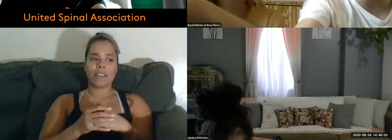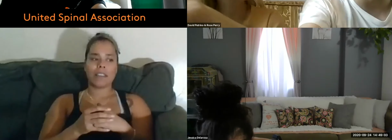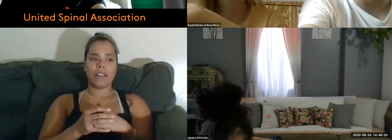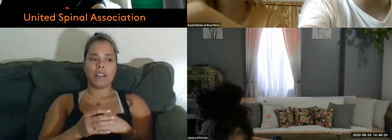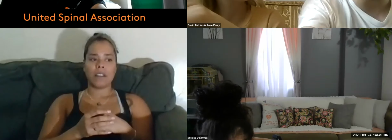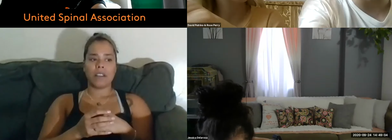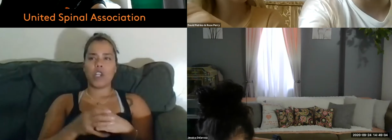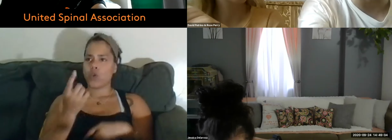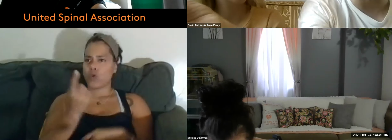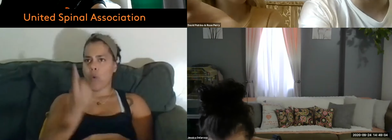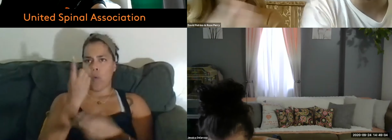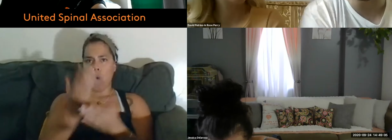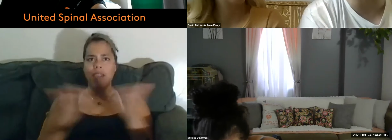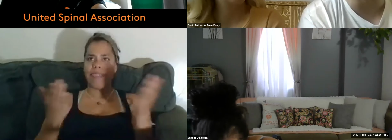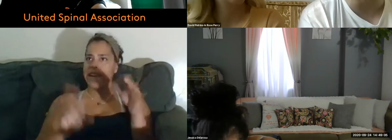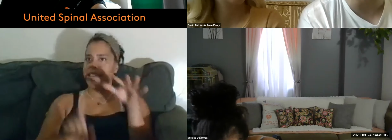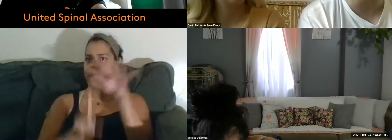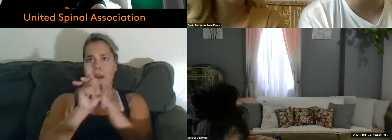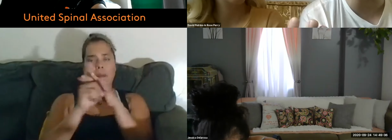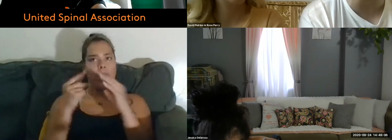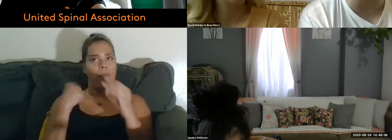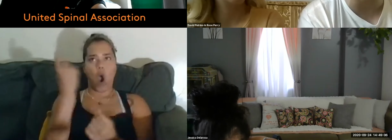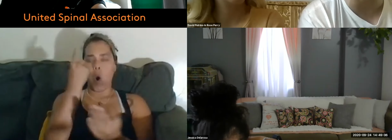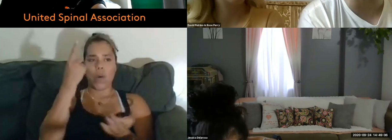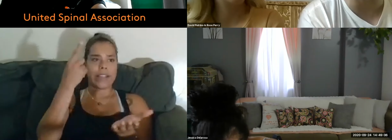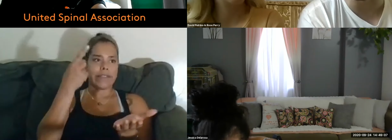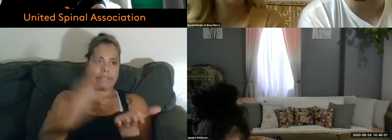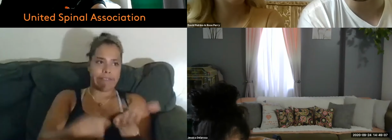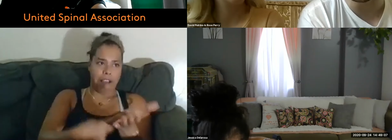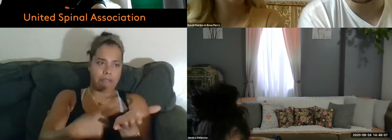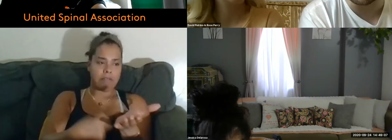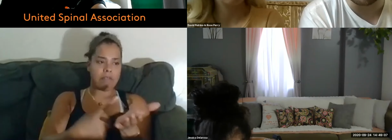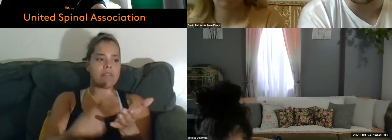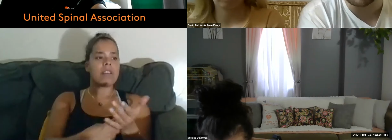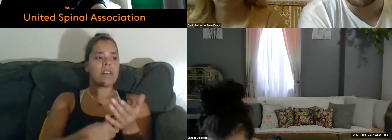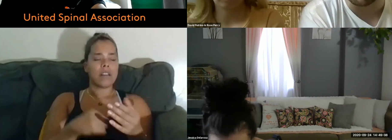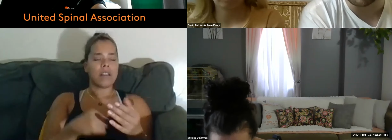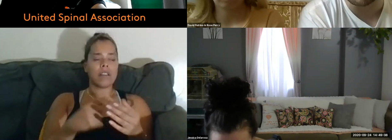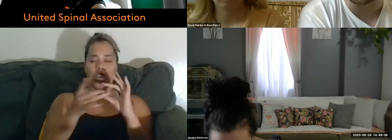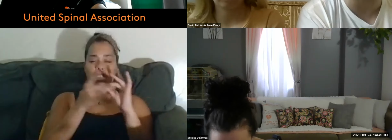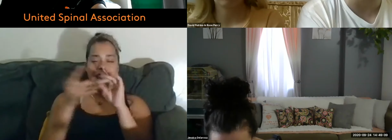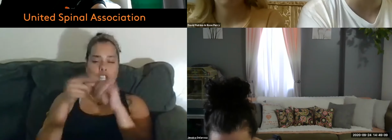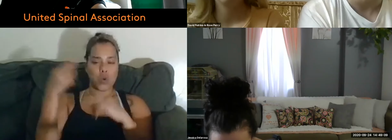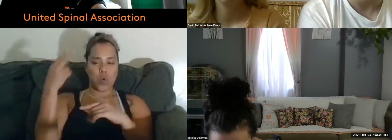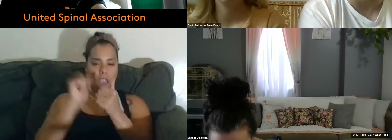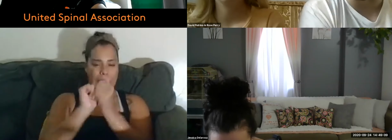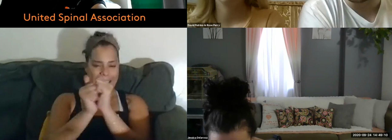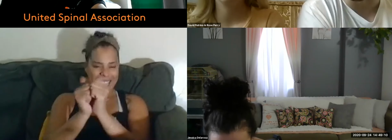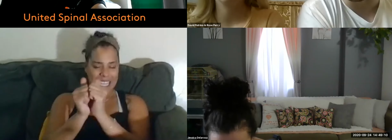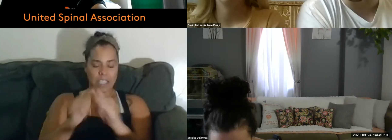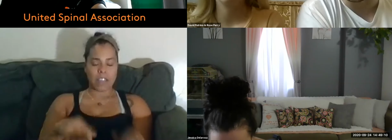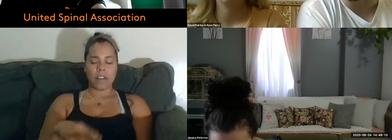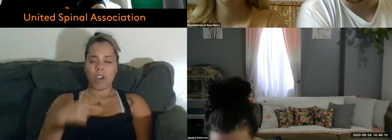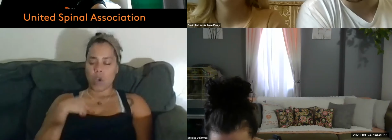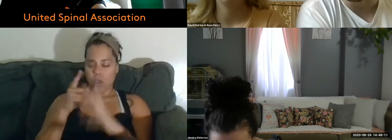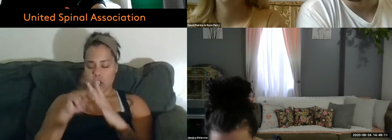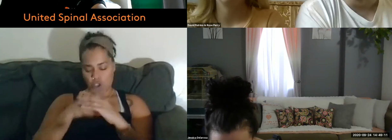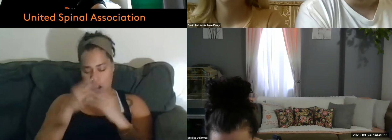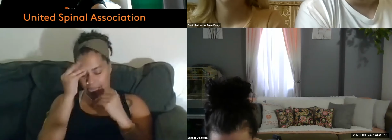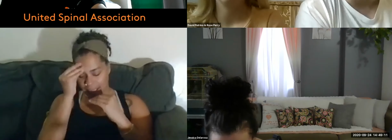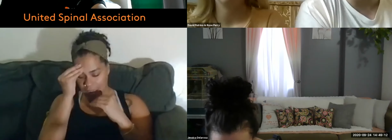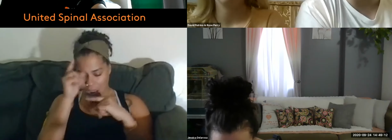are the high performance athletes doing? And that was when we started to think about esports and professional video game